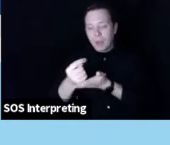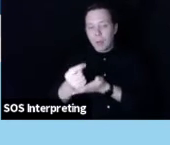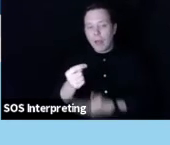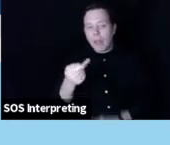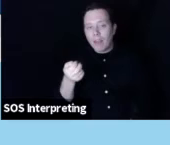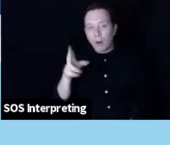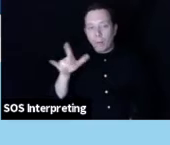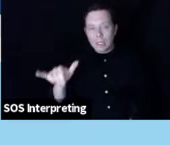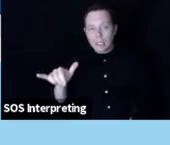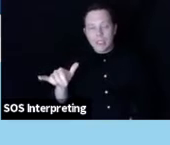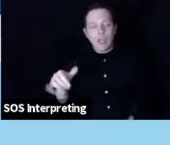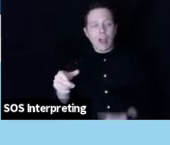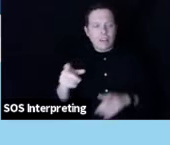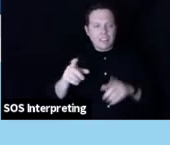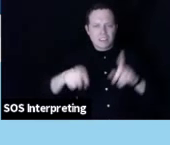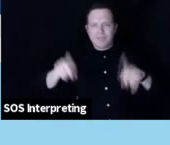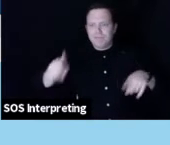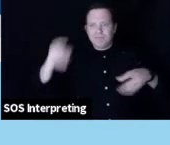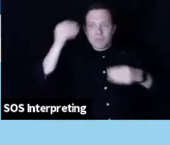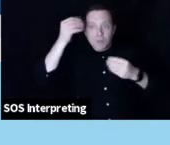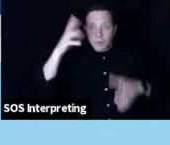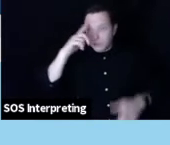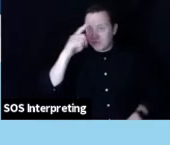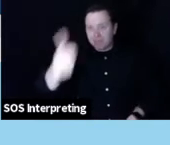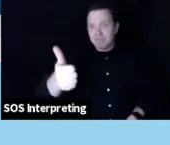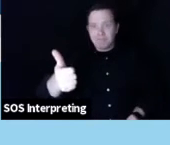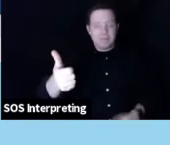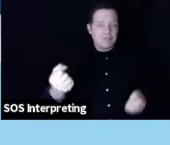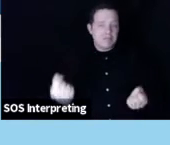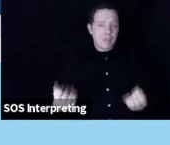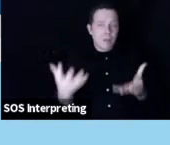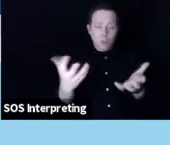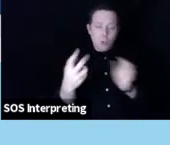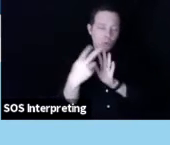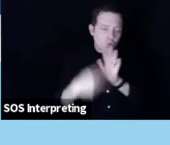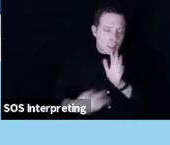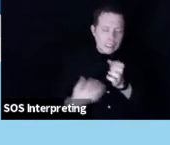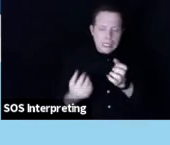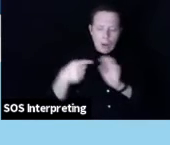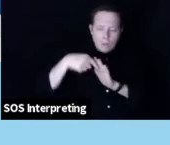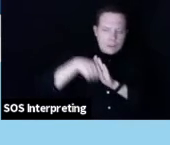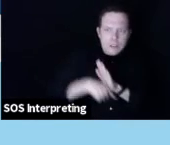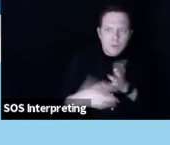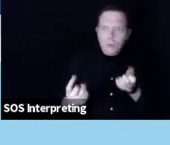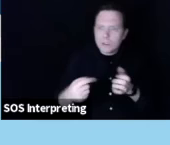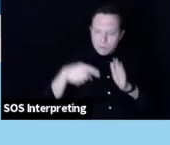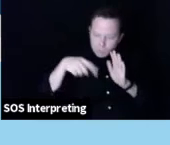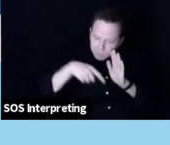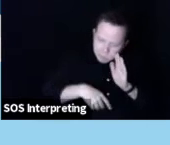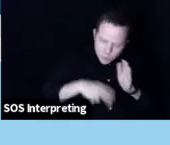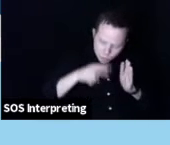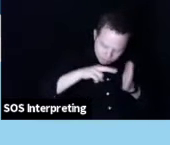information that it's really up to you. What do you want to read? How far do you want to go in learning on this resource?